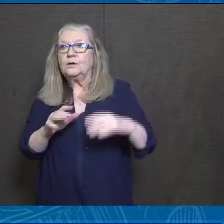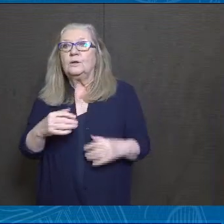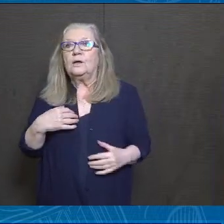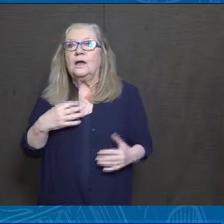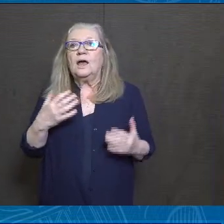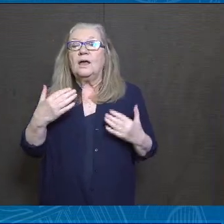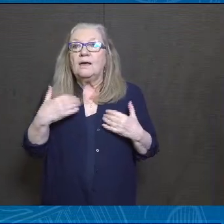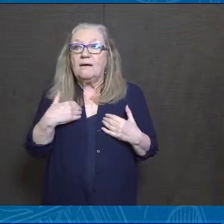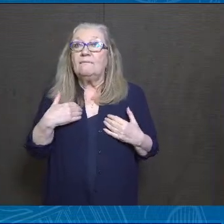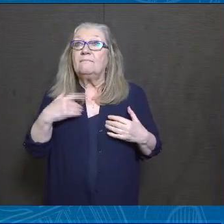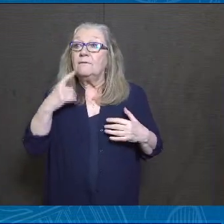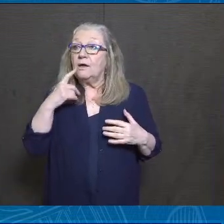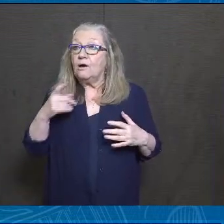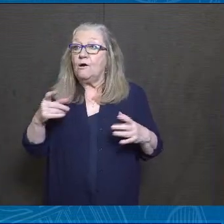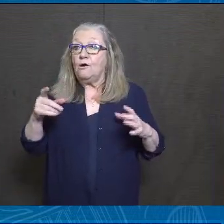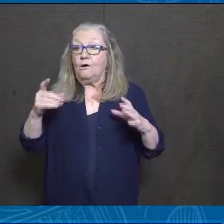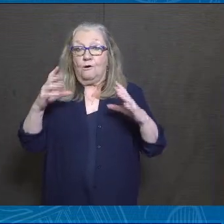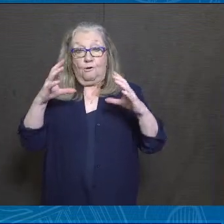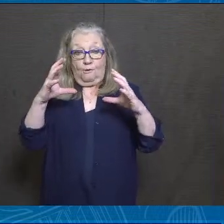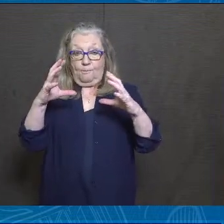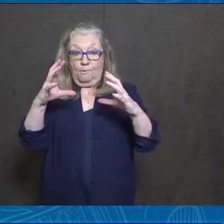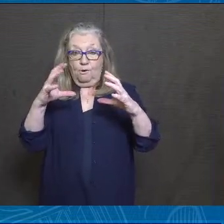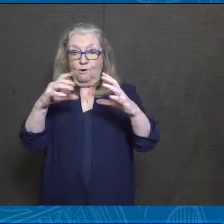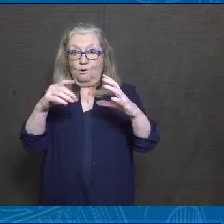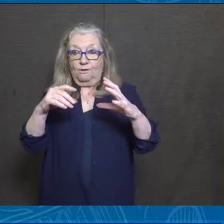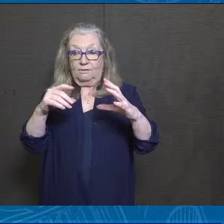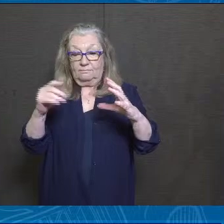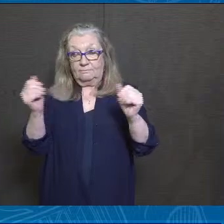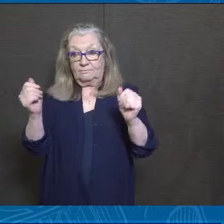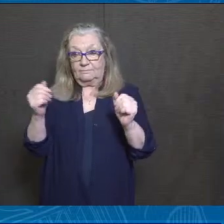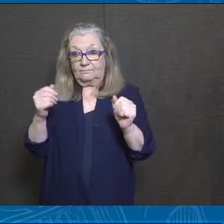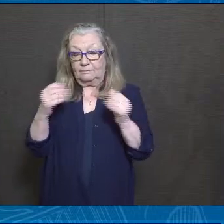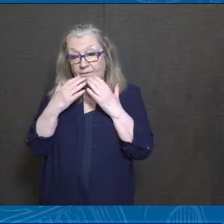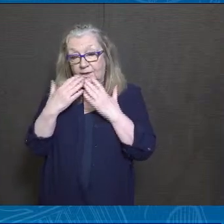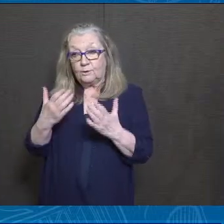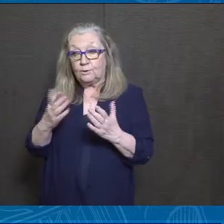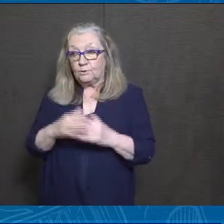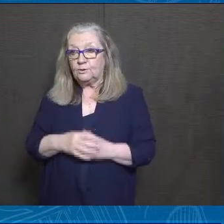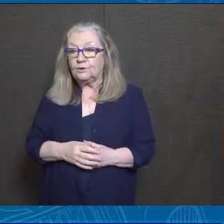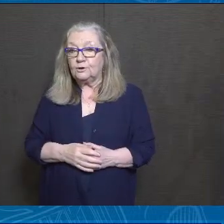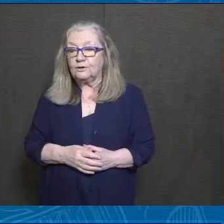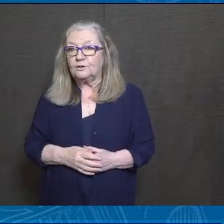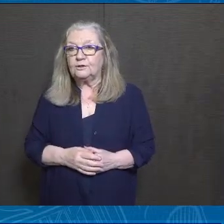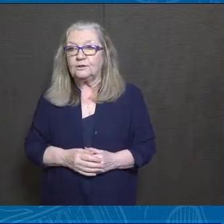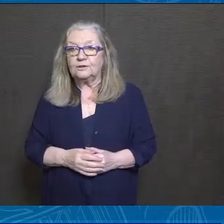red part of ball. Yes, thank you. Thank you for that.